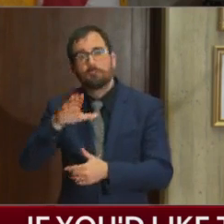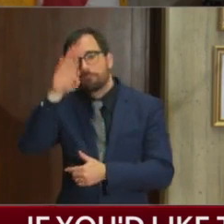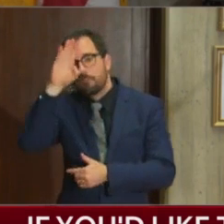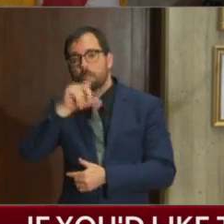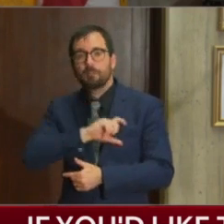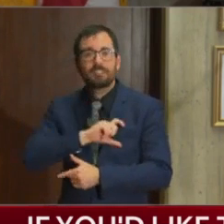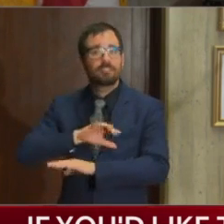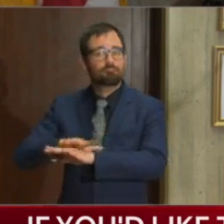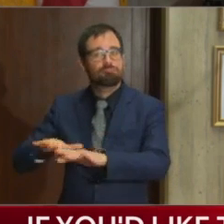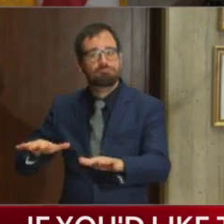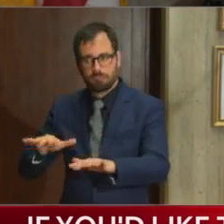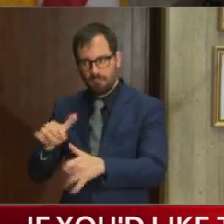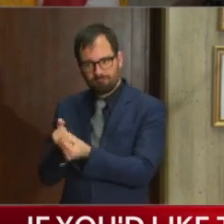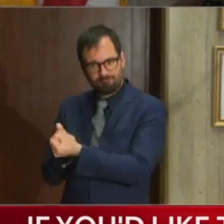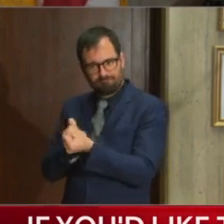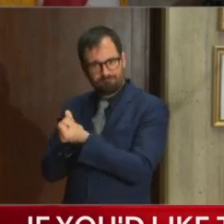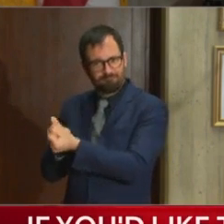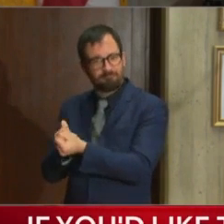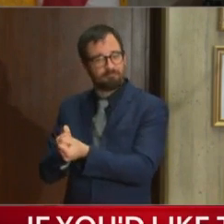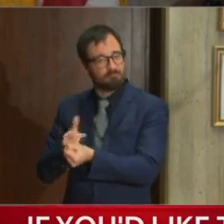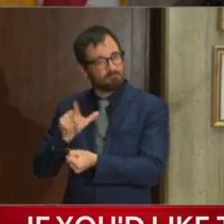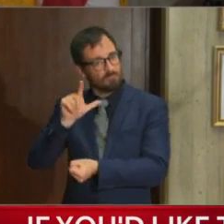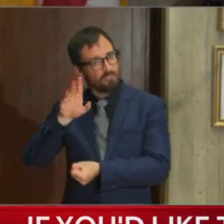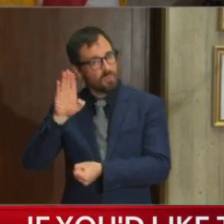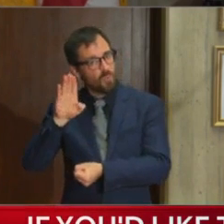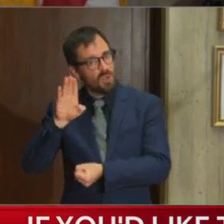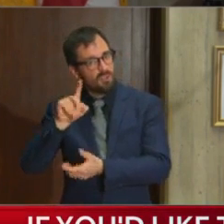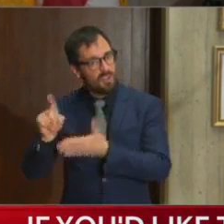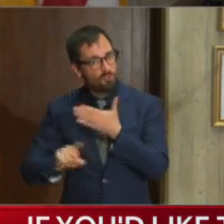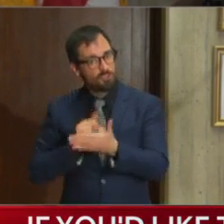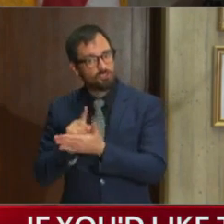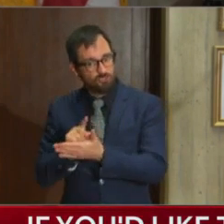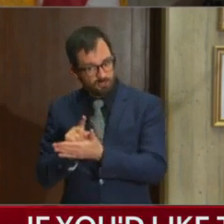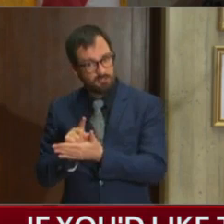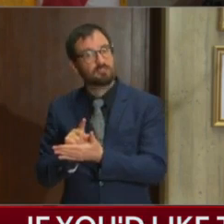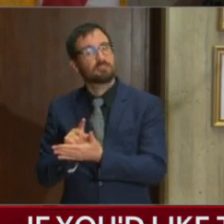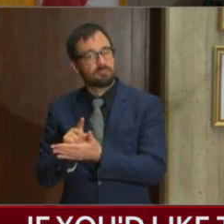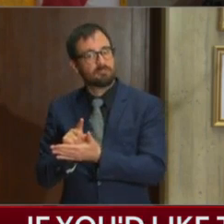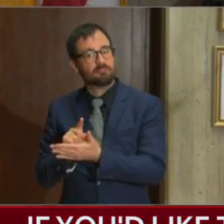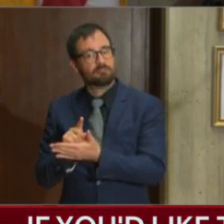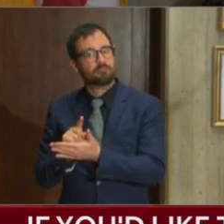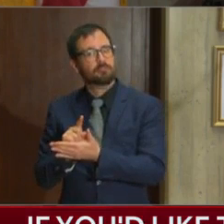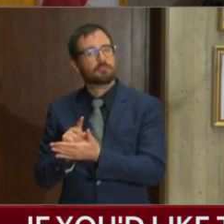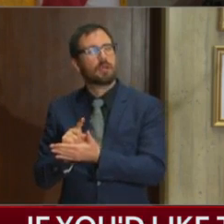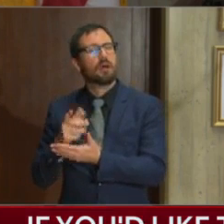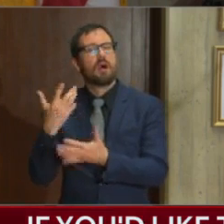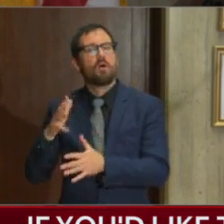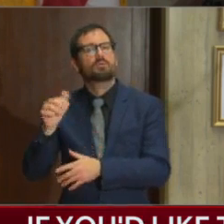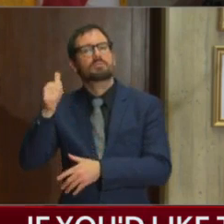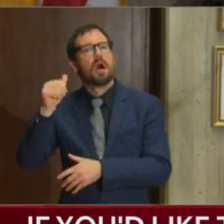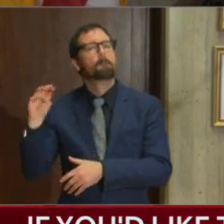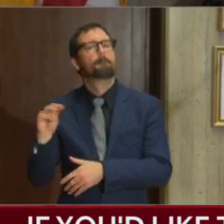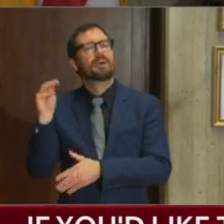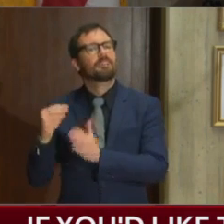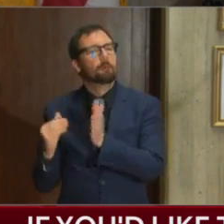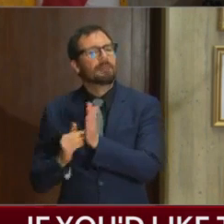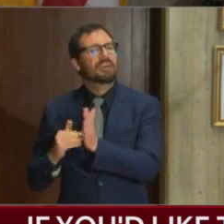nearly 500 donations. And our goal, with everyone's help, is to reach $20 million for the people of Boston.